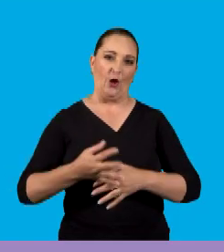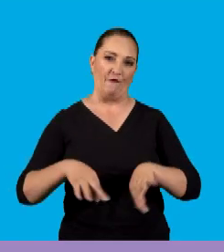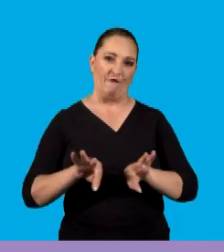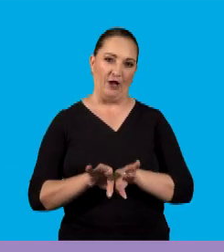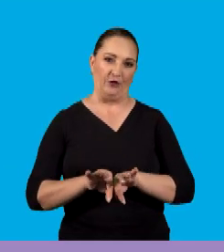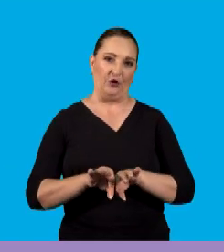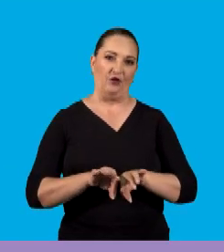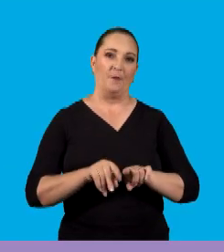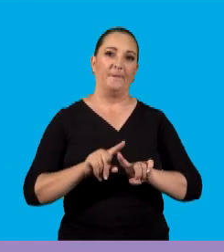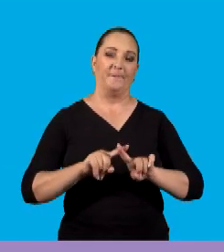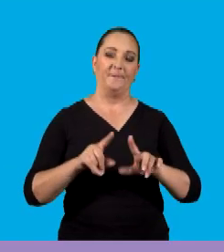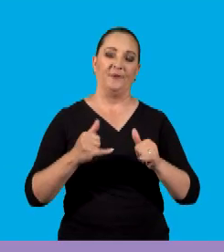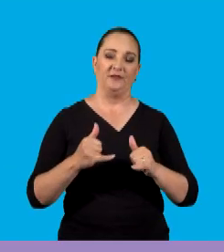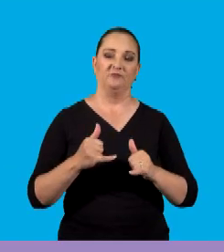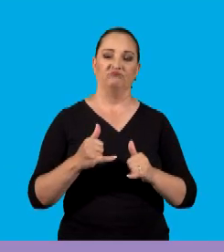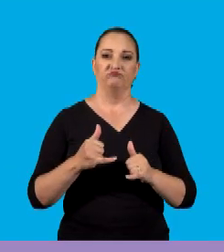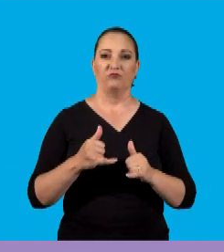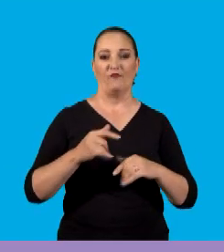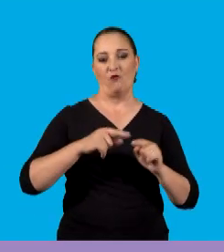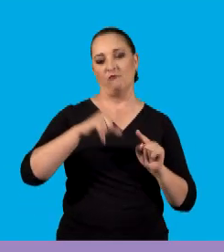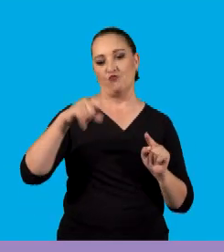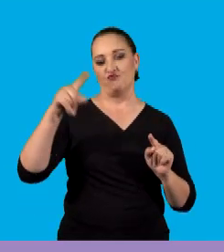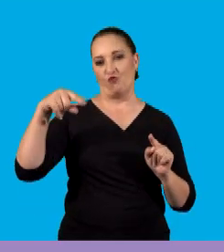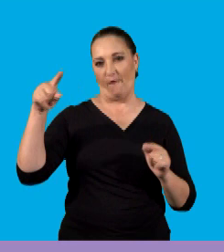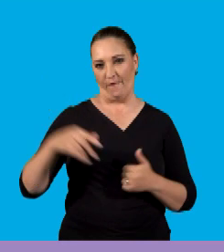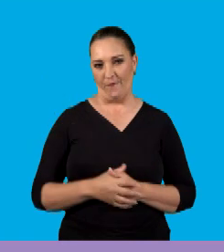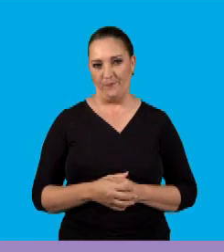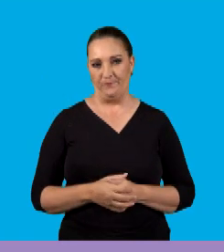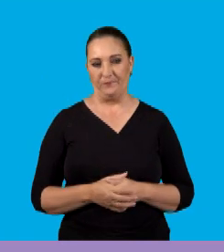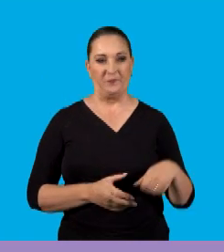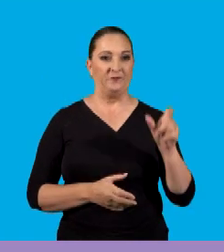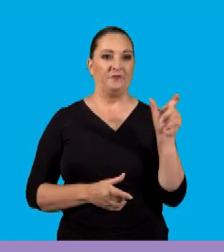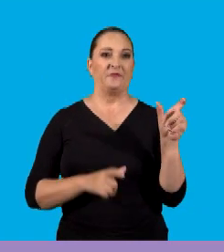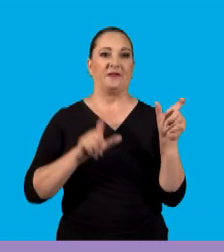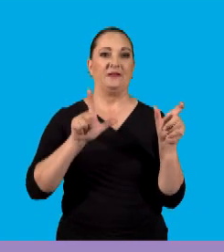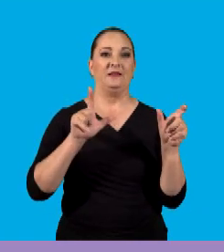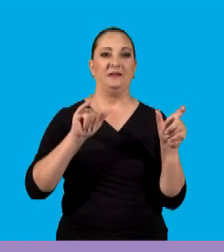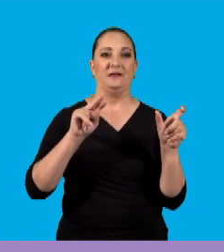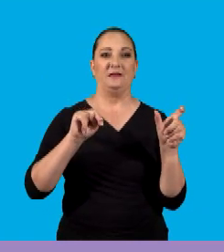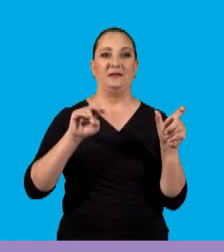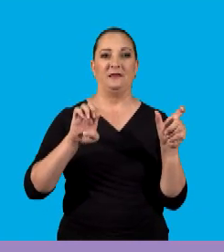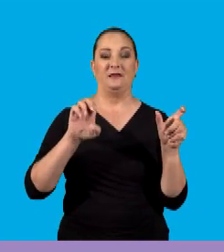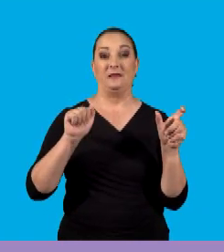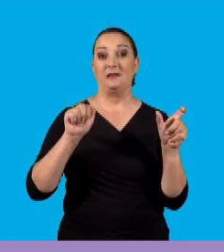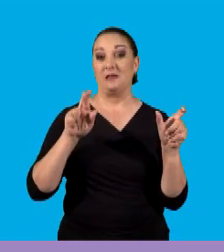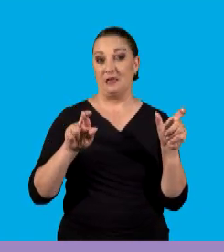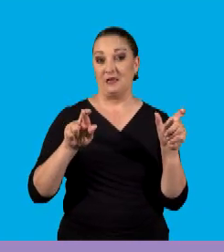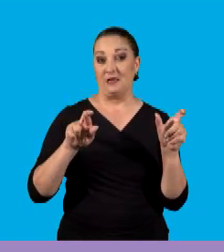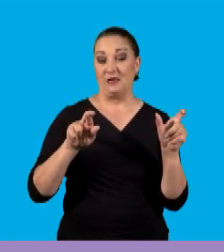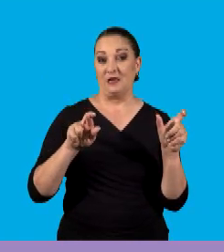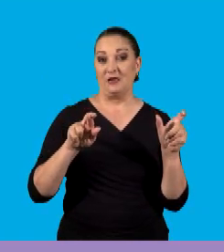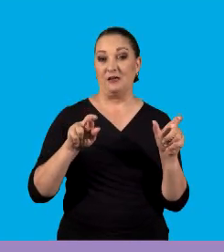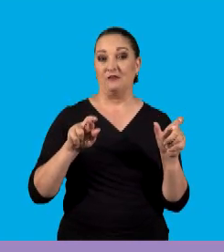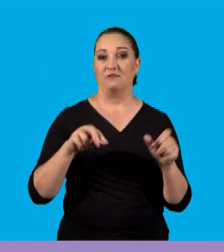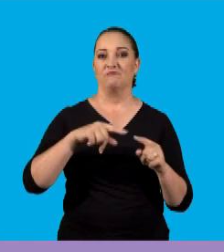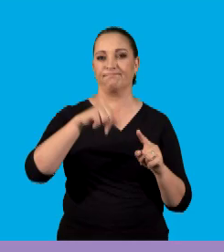is the lowest value vertically on a graph. What about a linear graph?